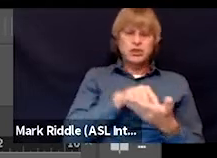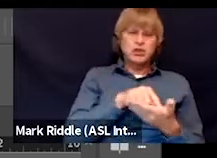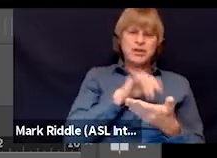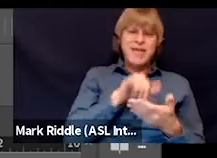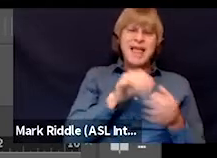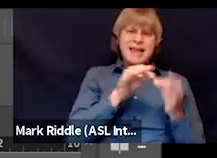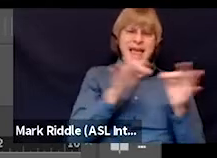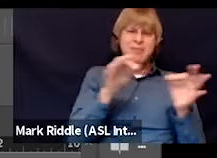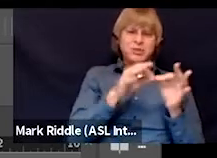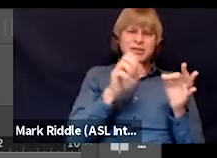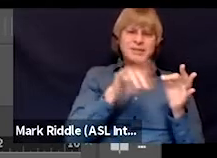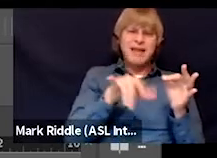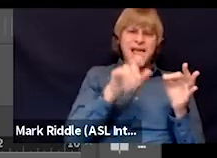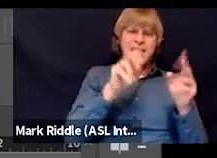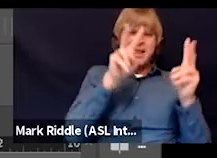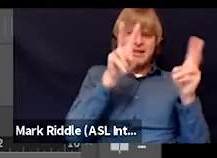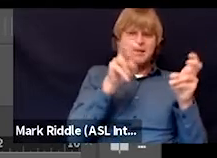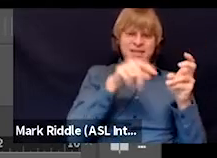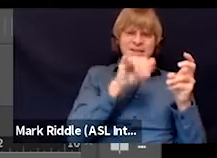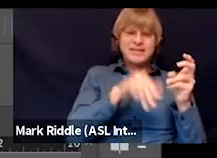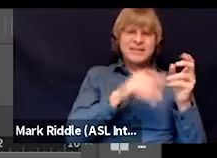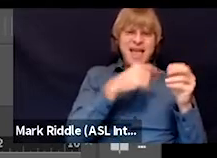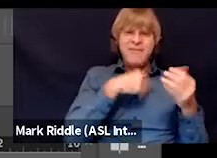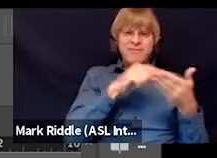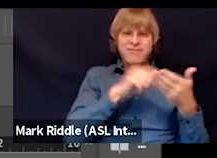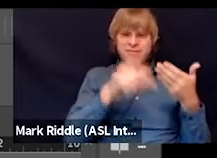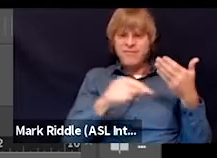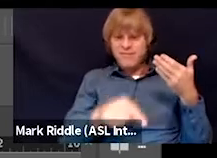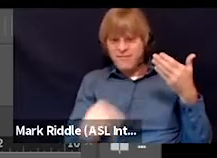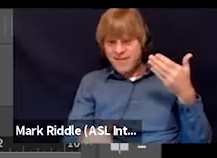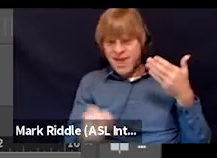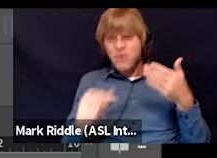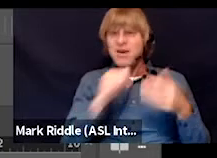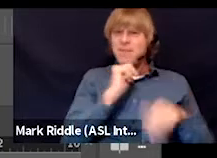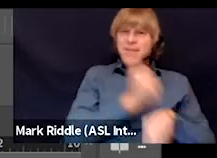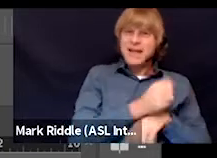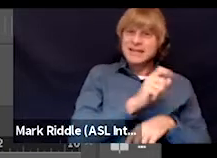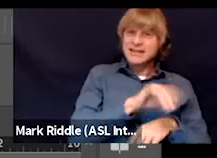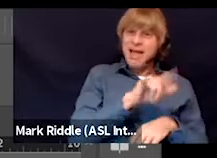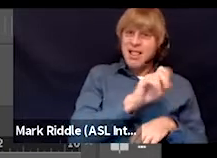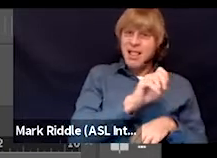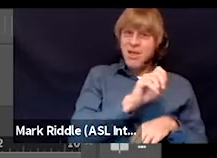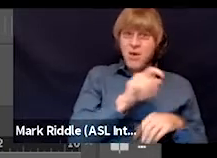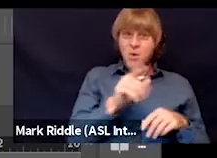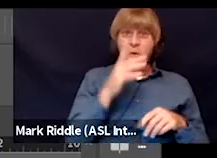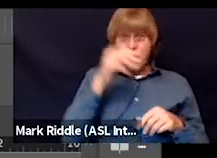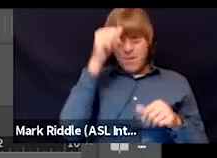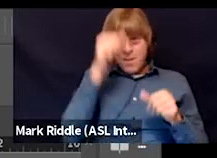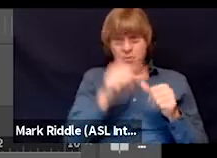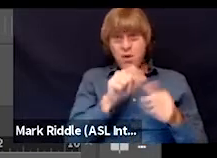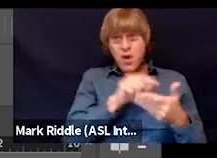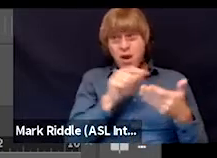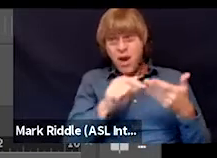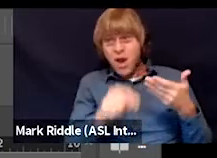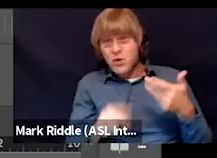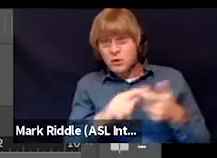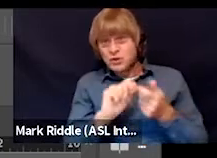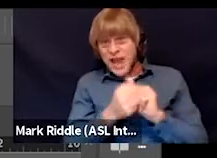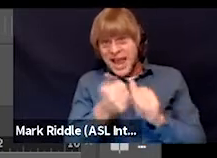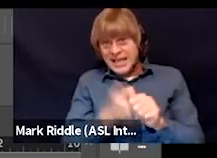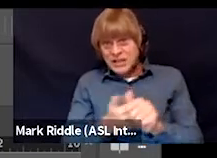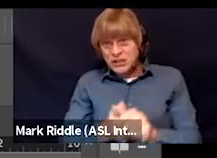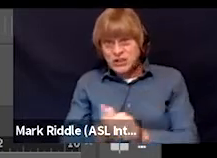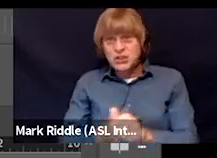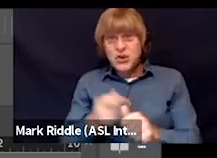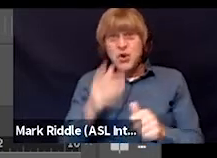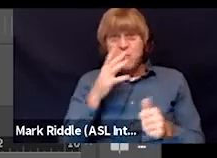caption style, which appears 5 places, and you didn't make a style. Well, are you going to remember to change all those? Are you going